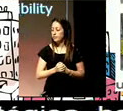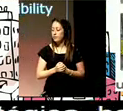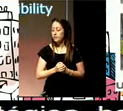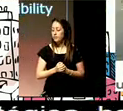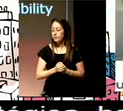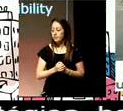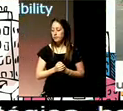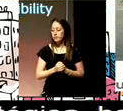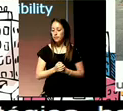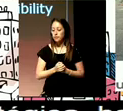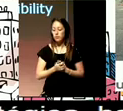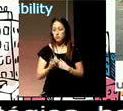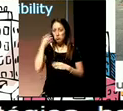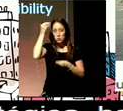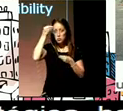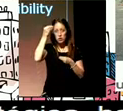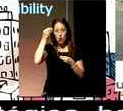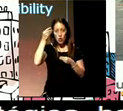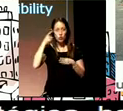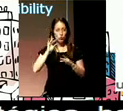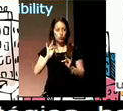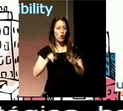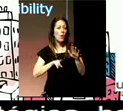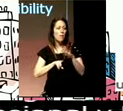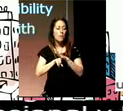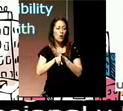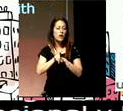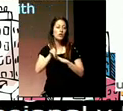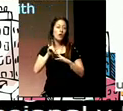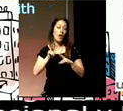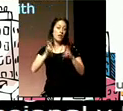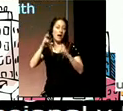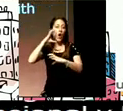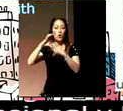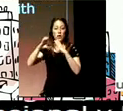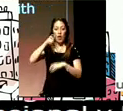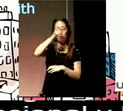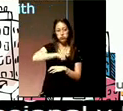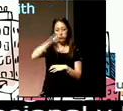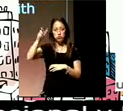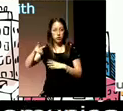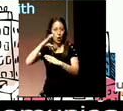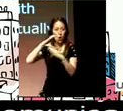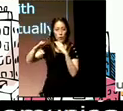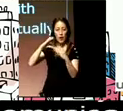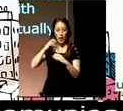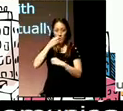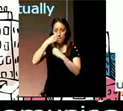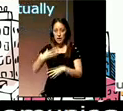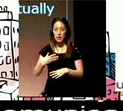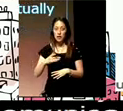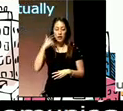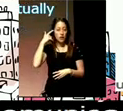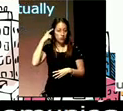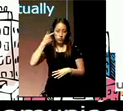people was also very important. You had to actually ensure that everybody at every level within the university and